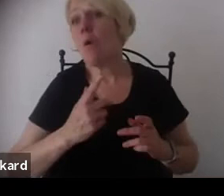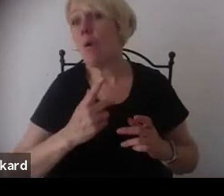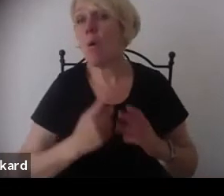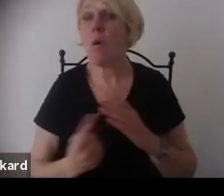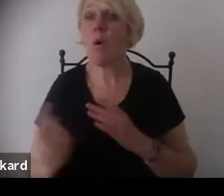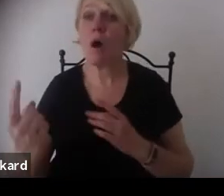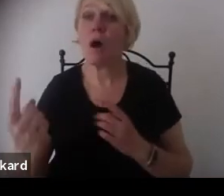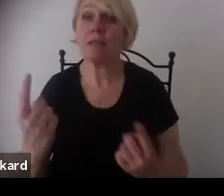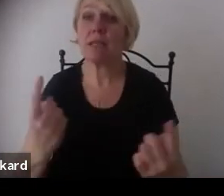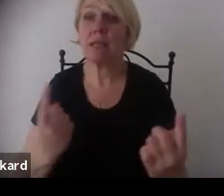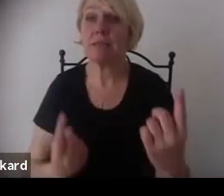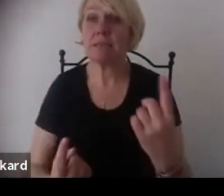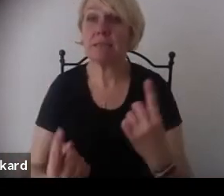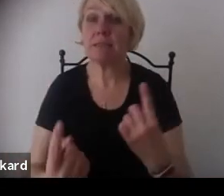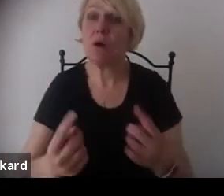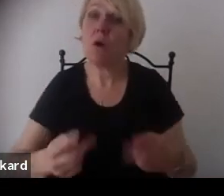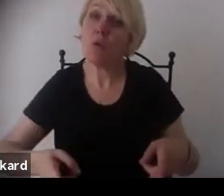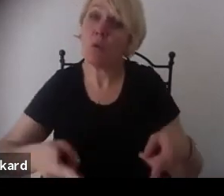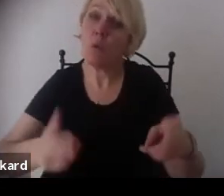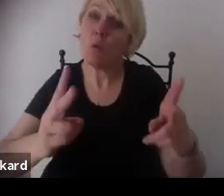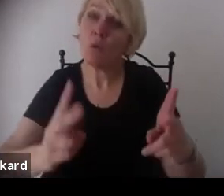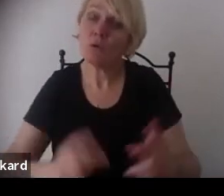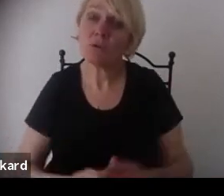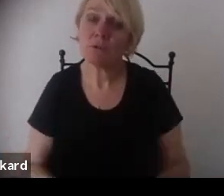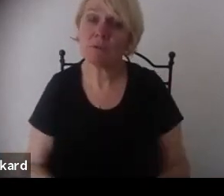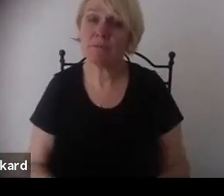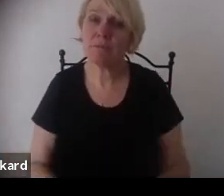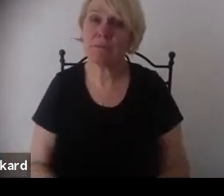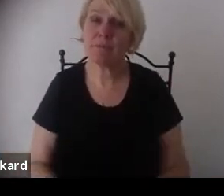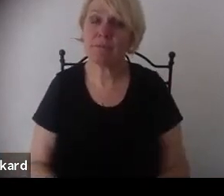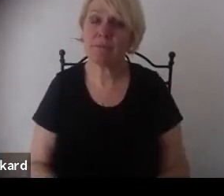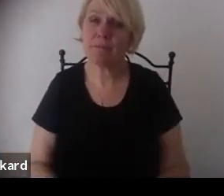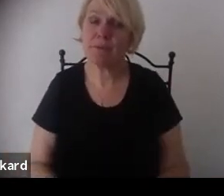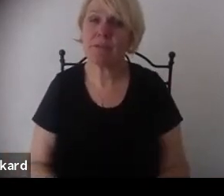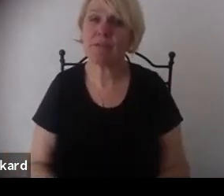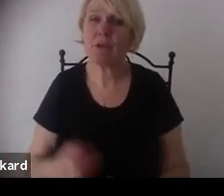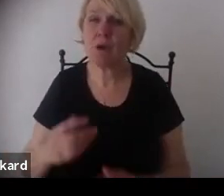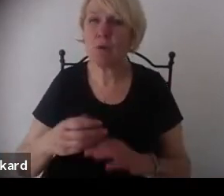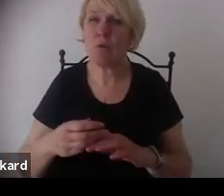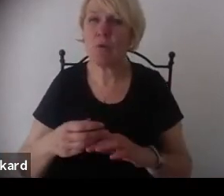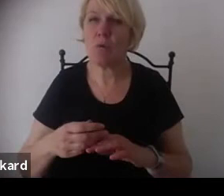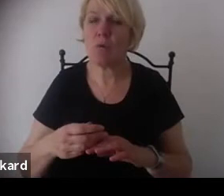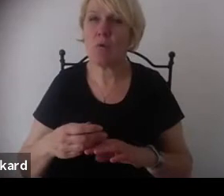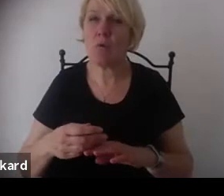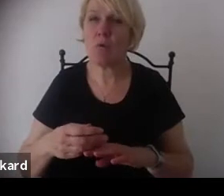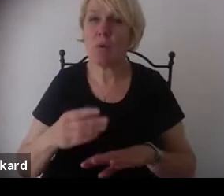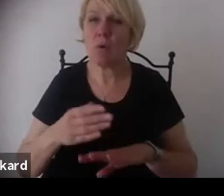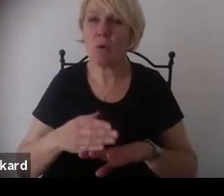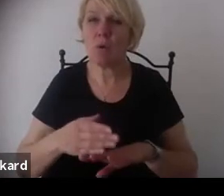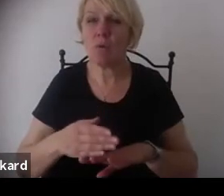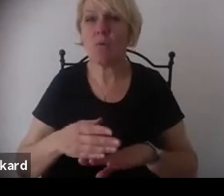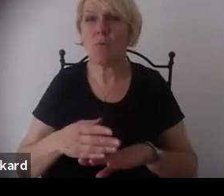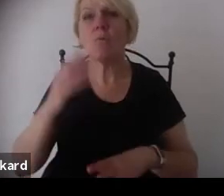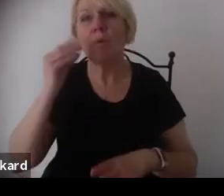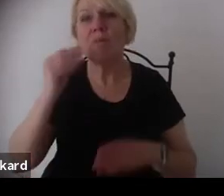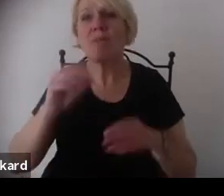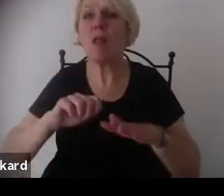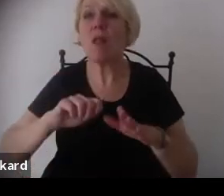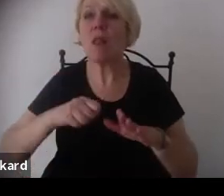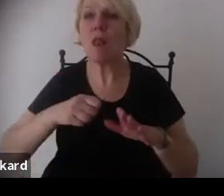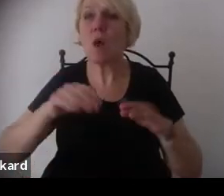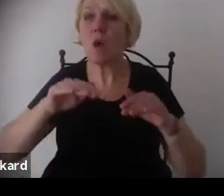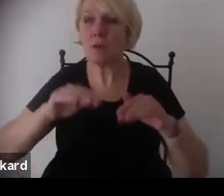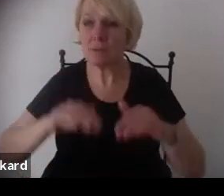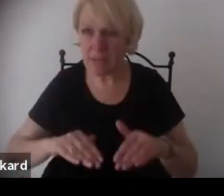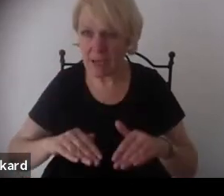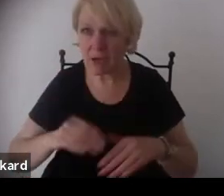assuming from previous where it was lockdown, you were using your beds for other means, but what's capacity like at the moment